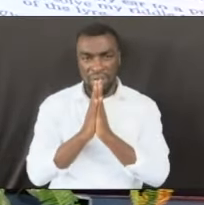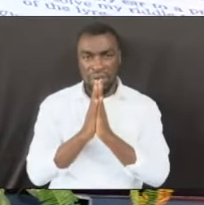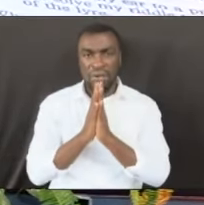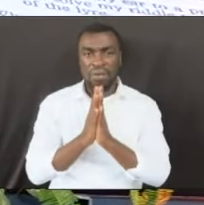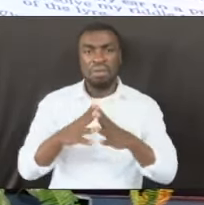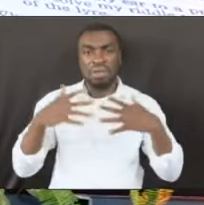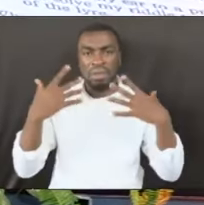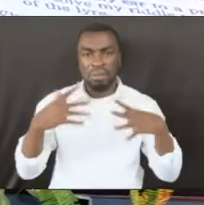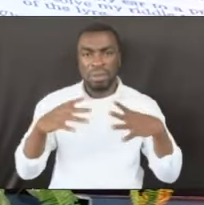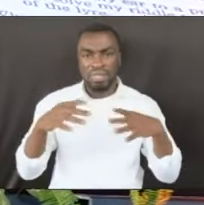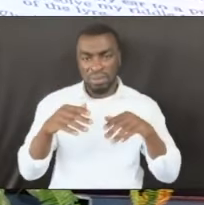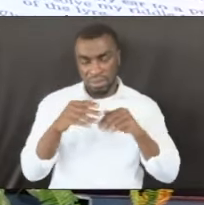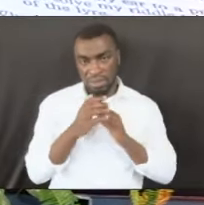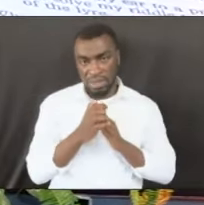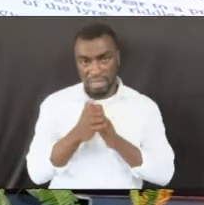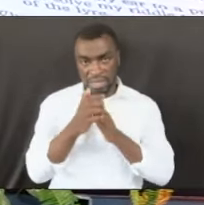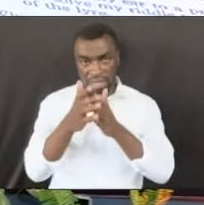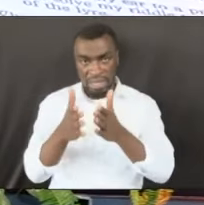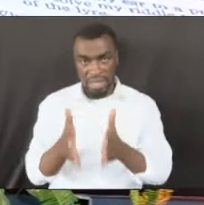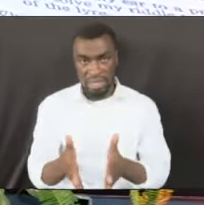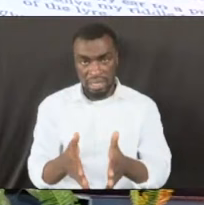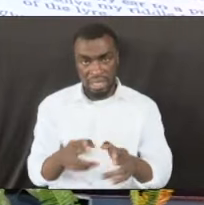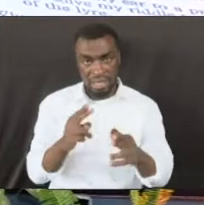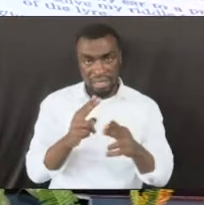remember his name? Say the name.